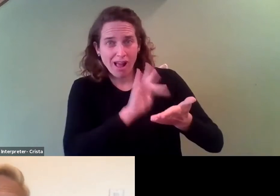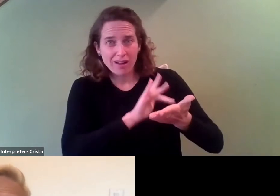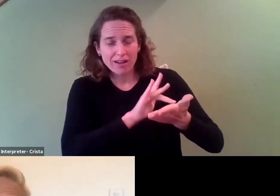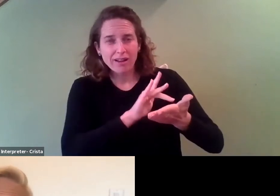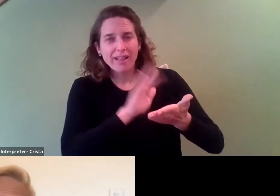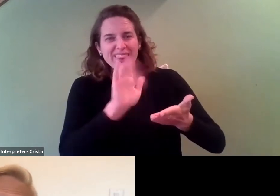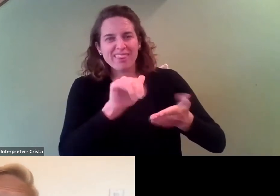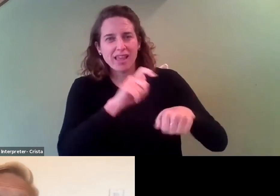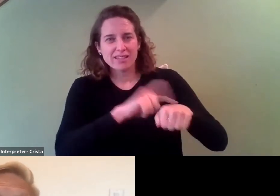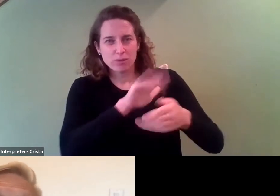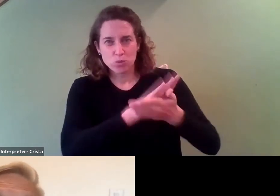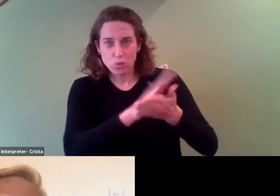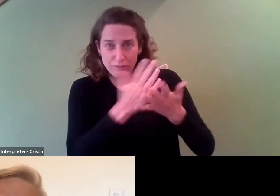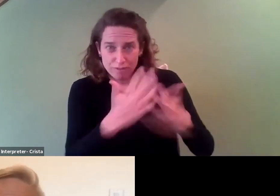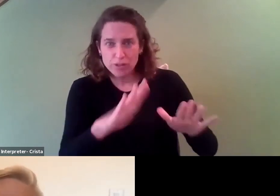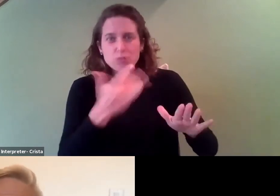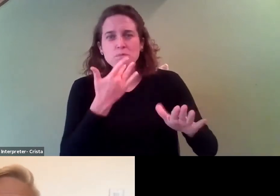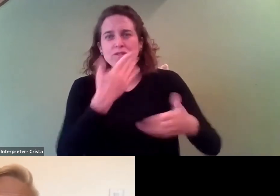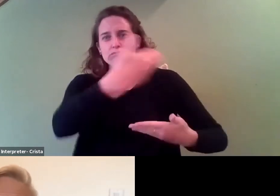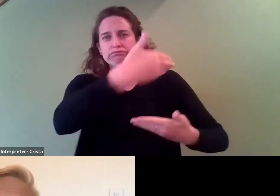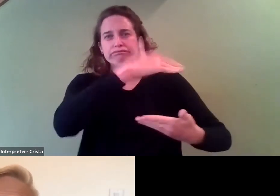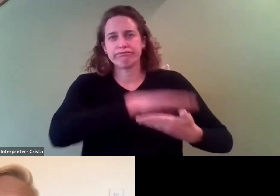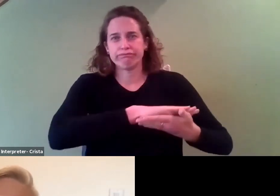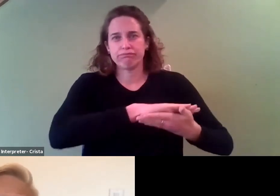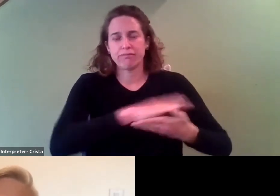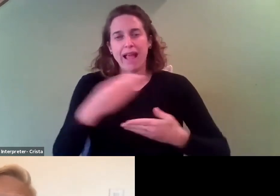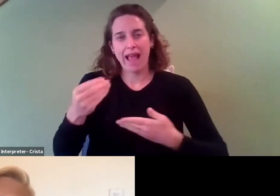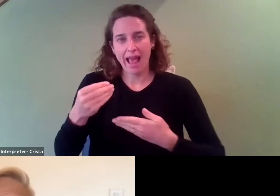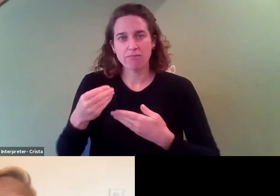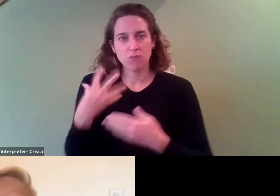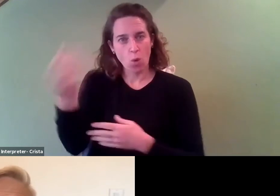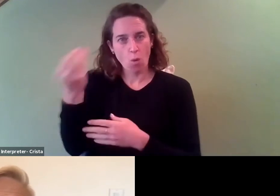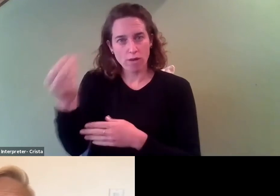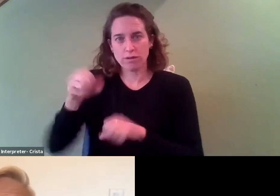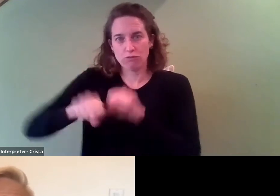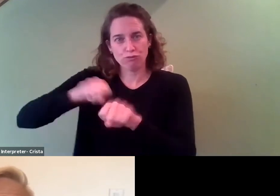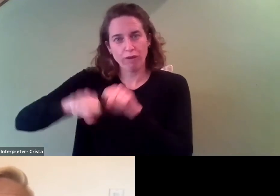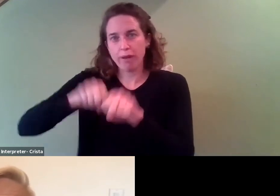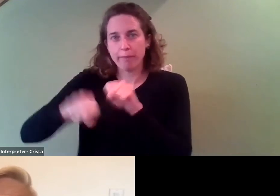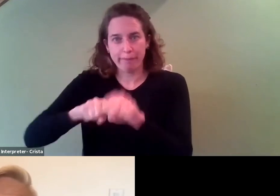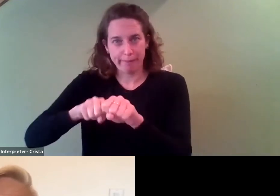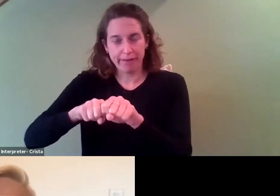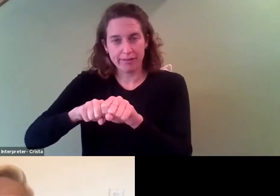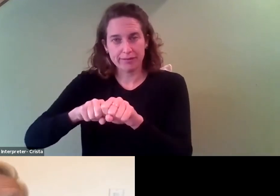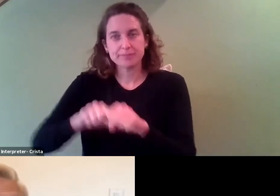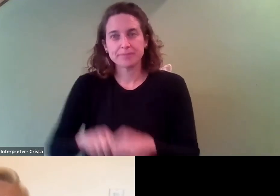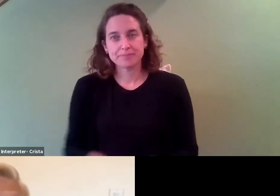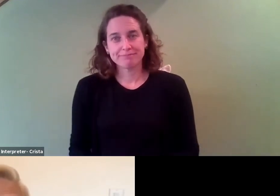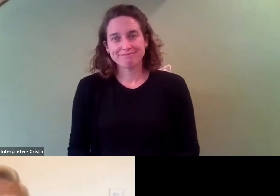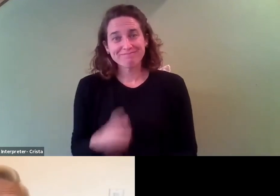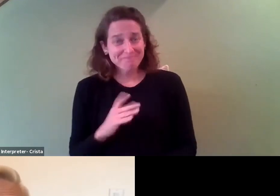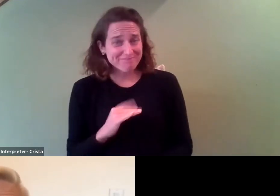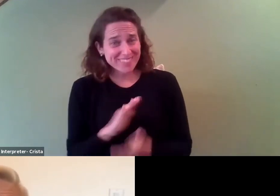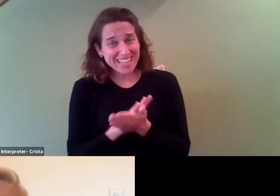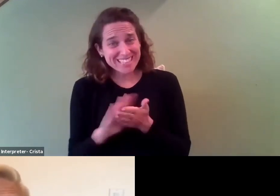the laptop and go outside and ride their bike. Well, that's actually a really great to hear that that's